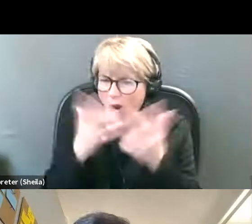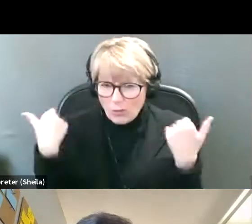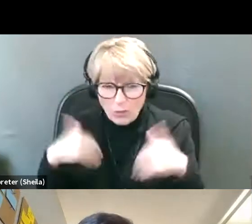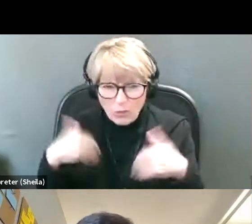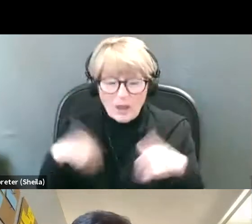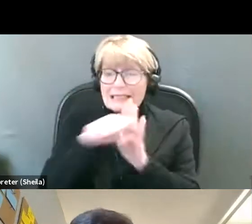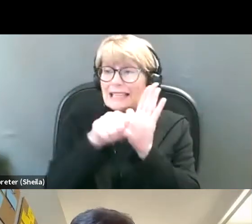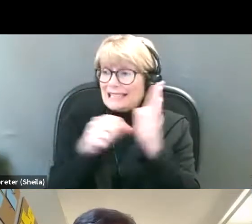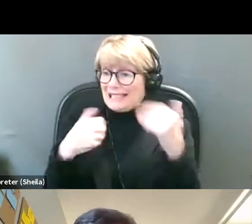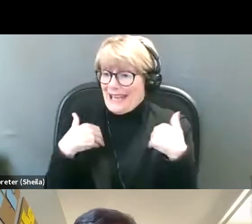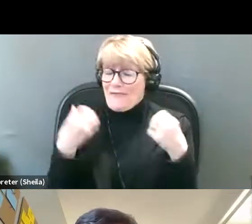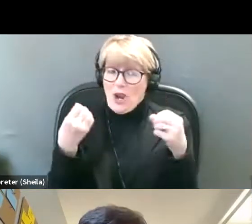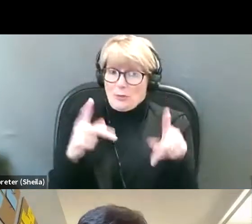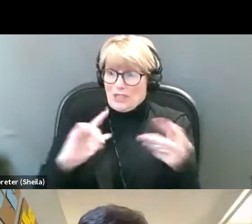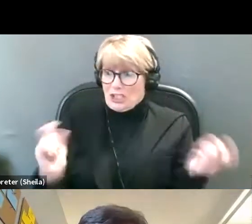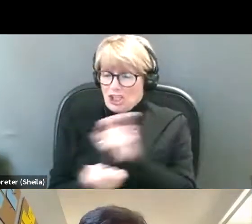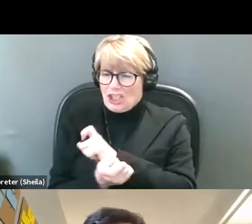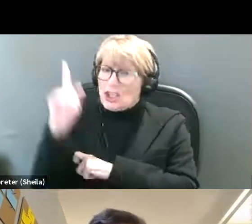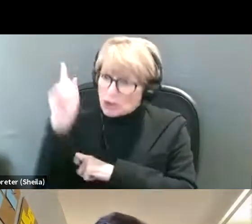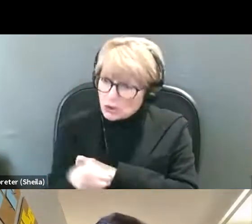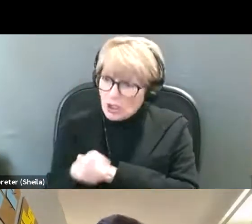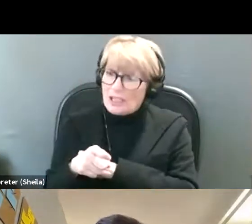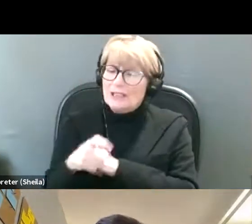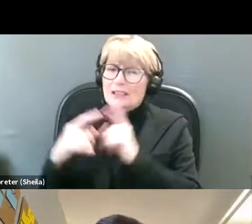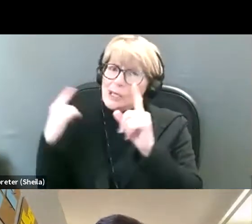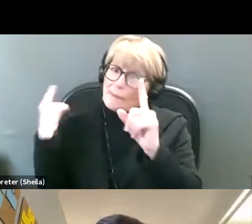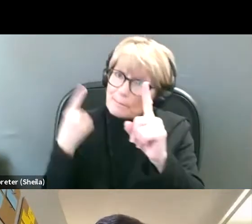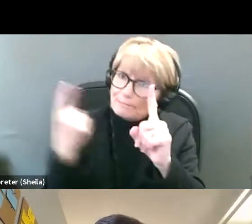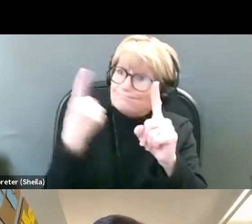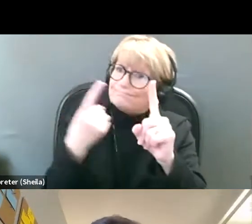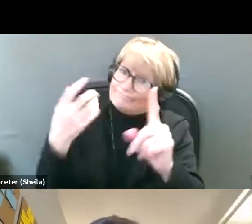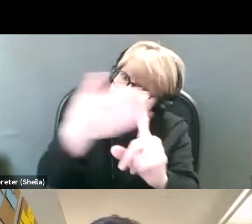have a chance to change should pursue that change, in our view.